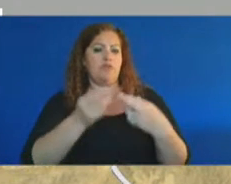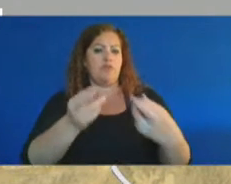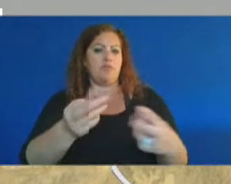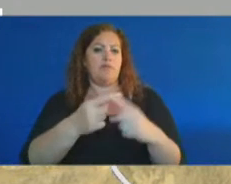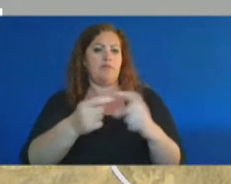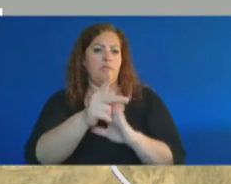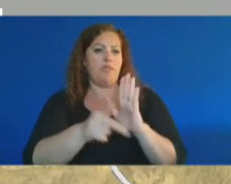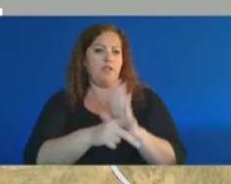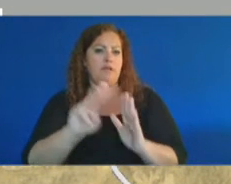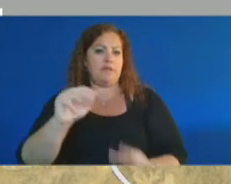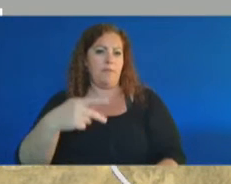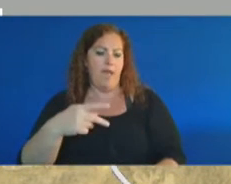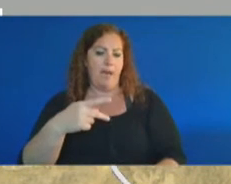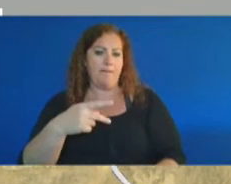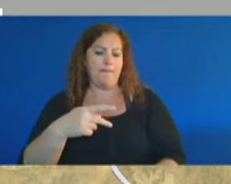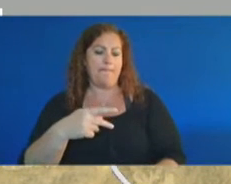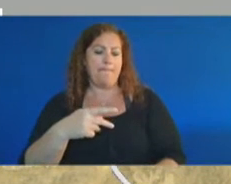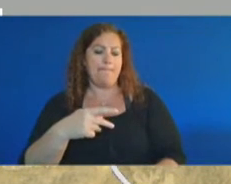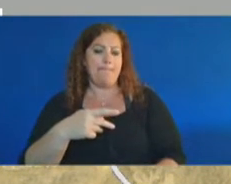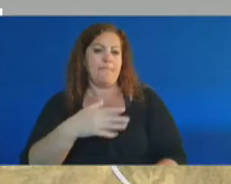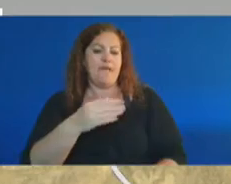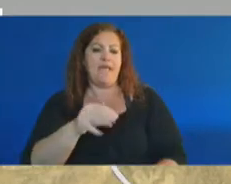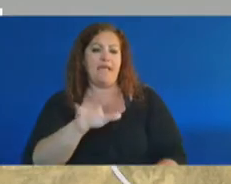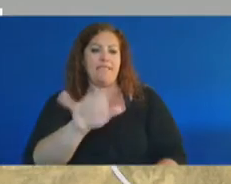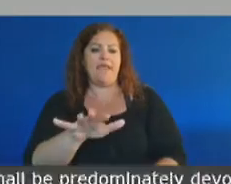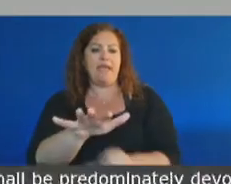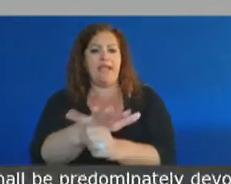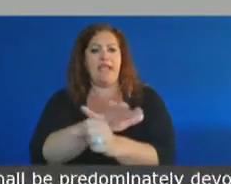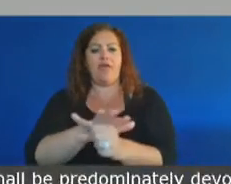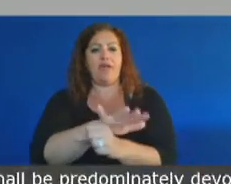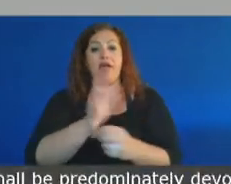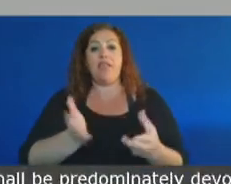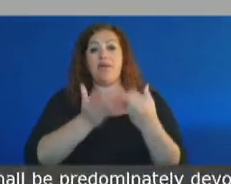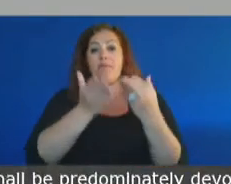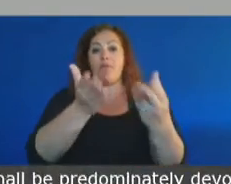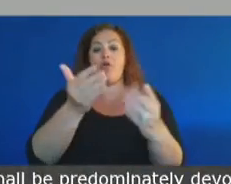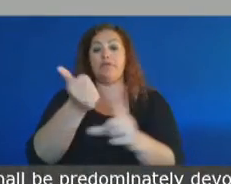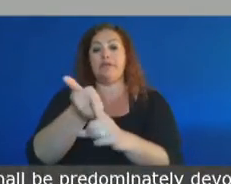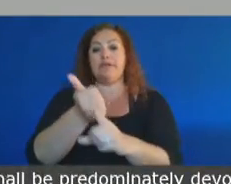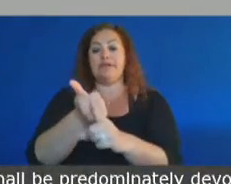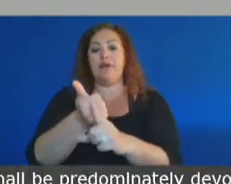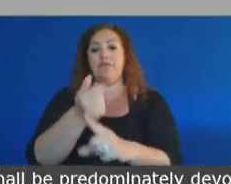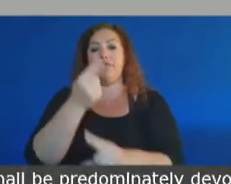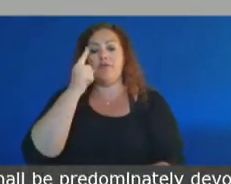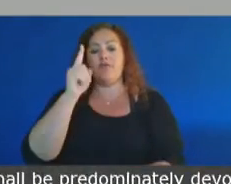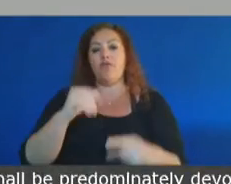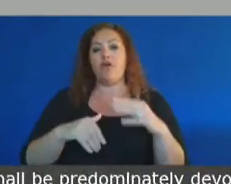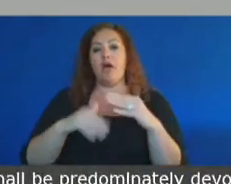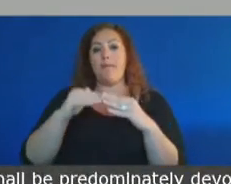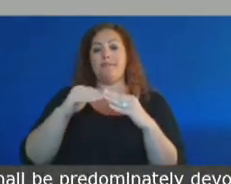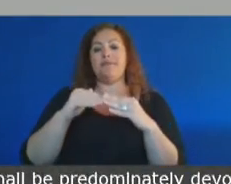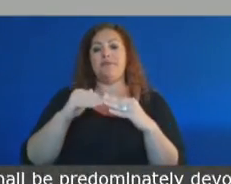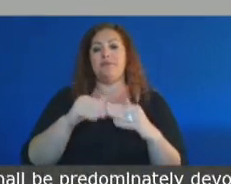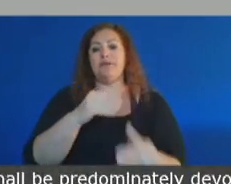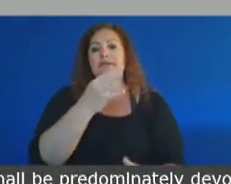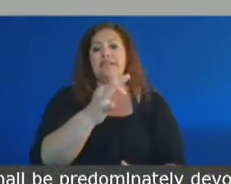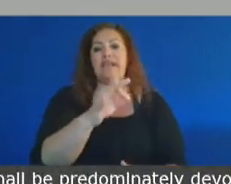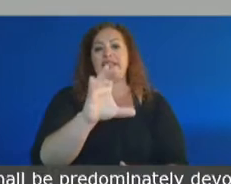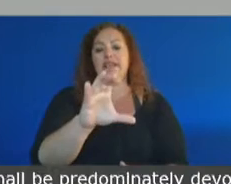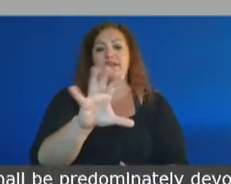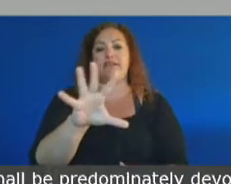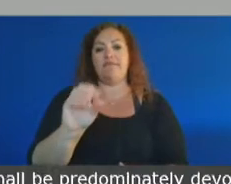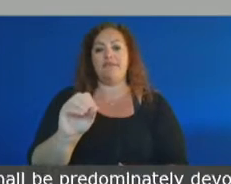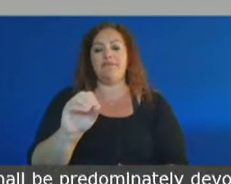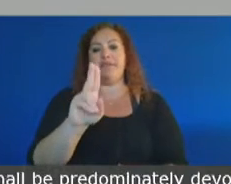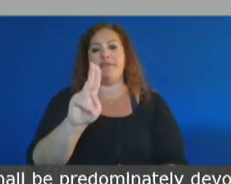map on this one uh in that general area The Proposal itself uh is for up to 19950 units that could